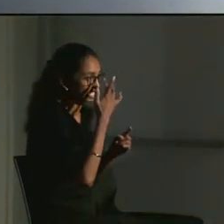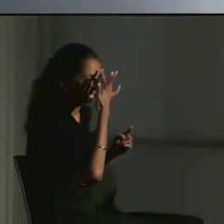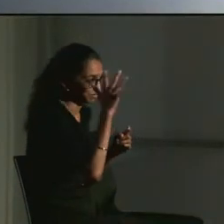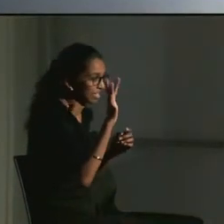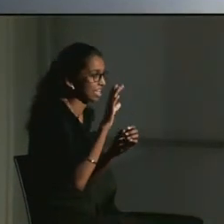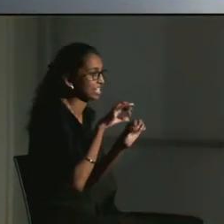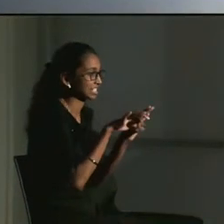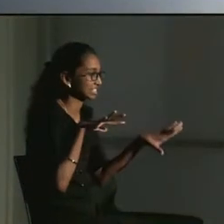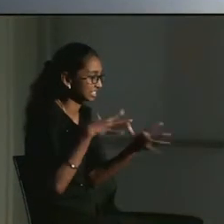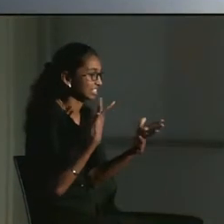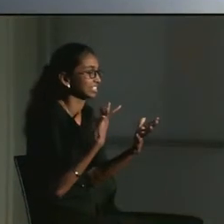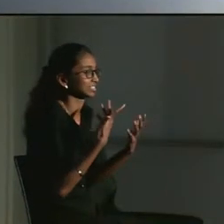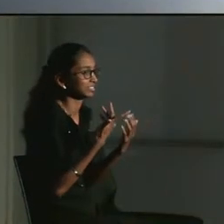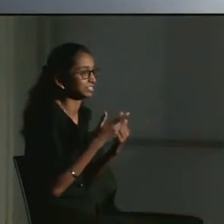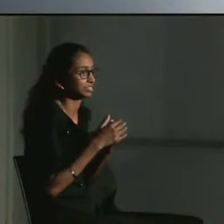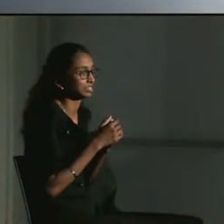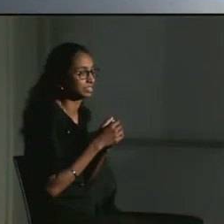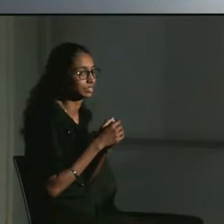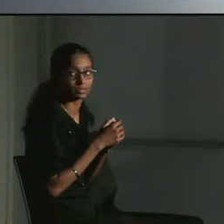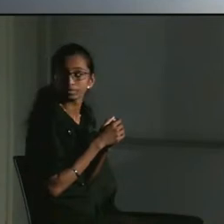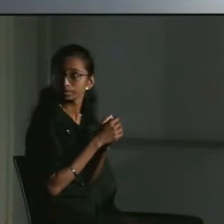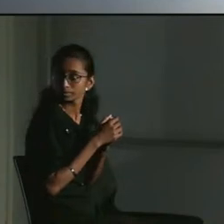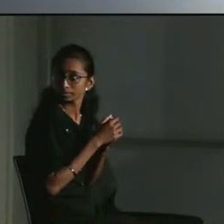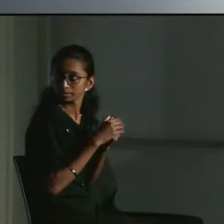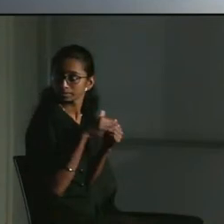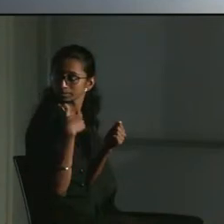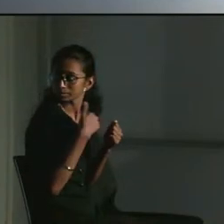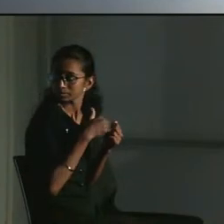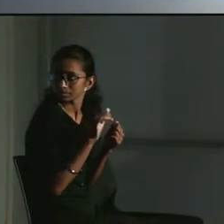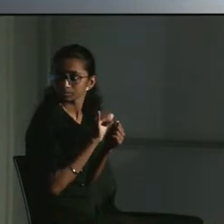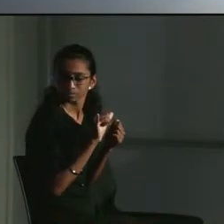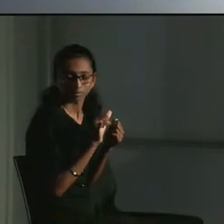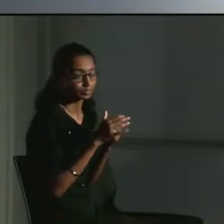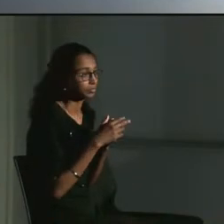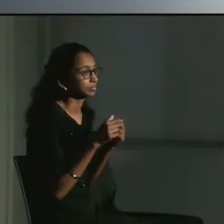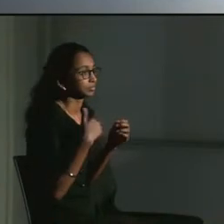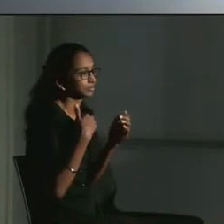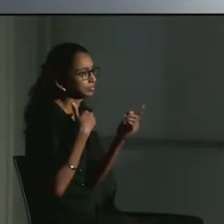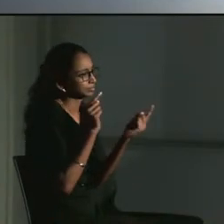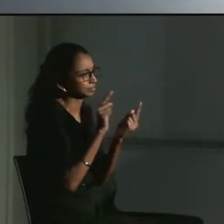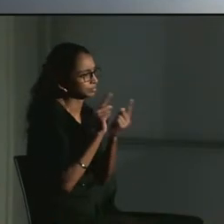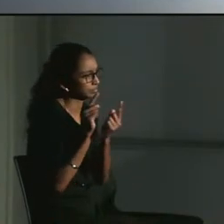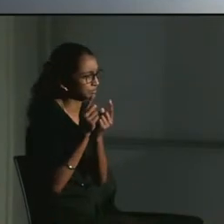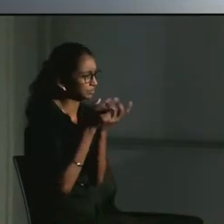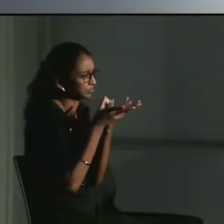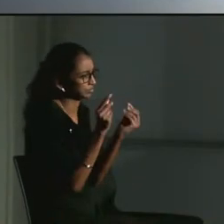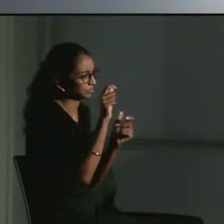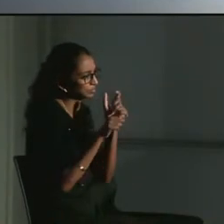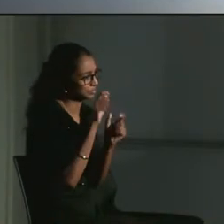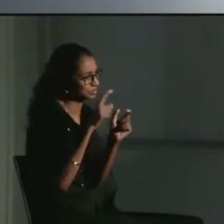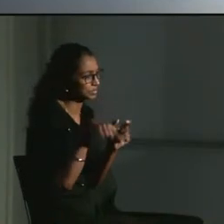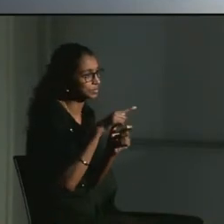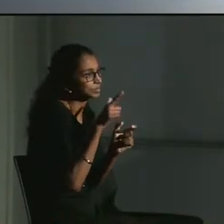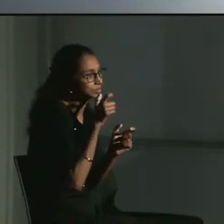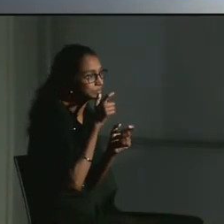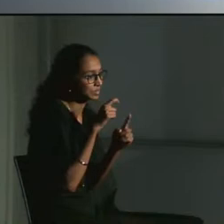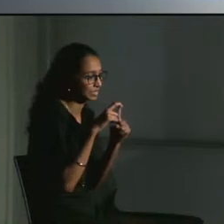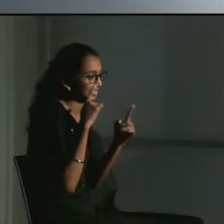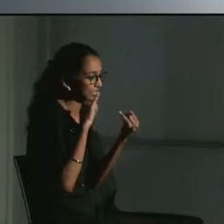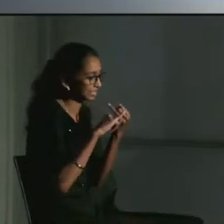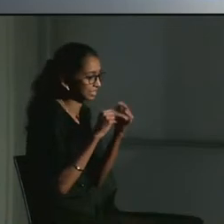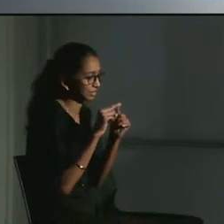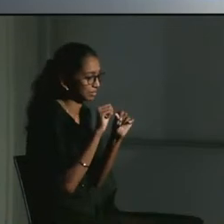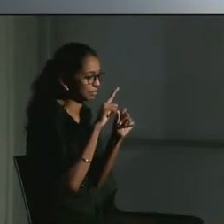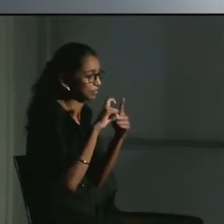etc., we kind of were also meeting a lot of people who were displaced, and